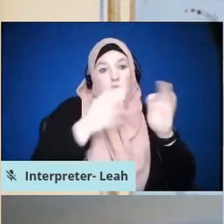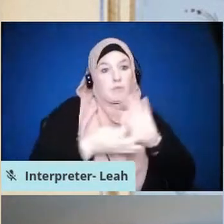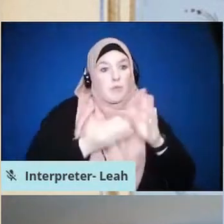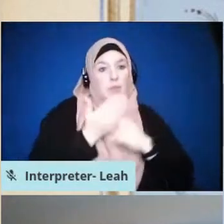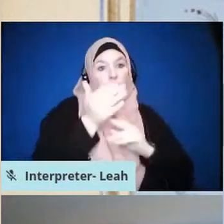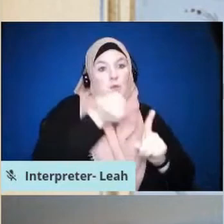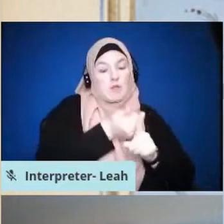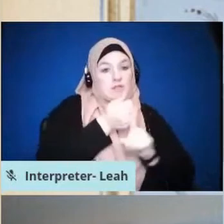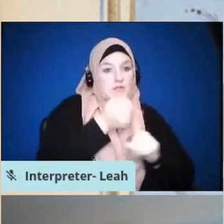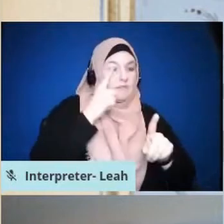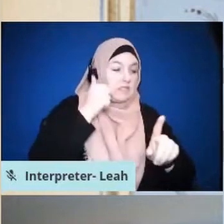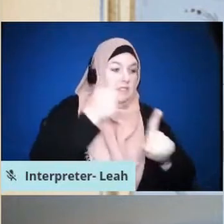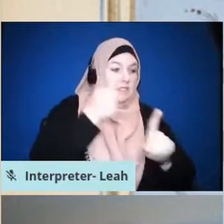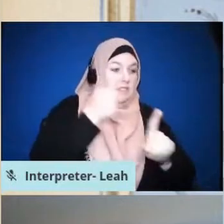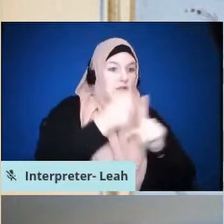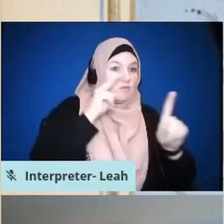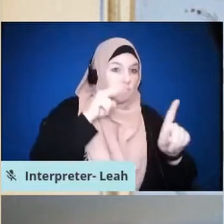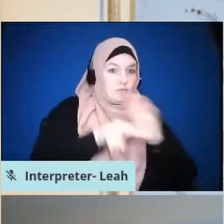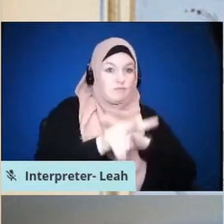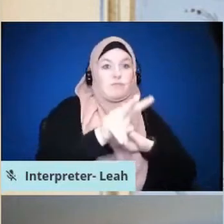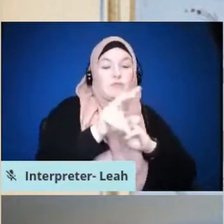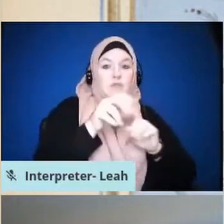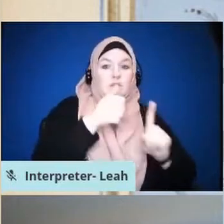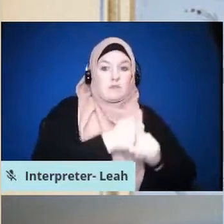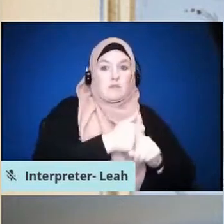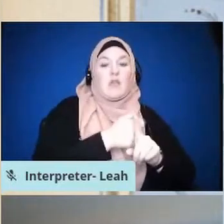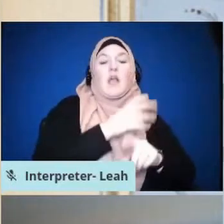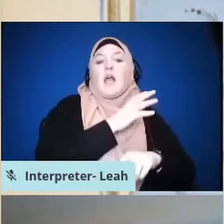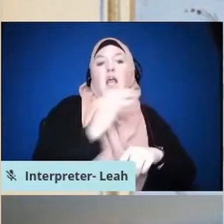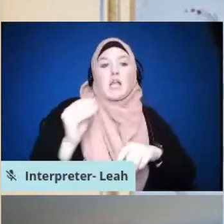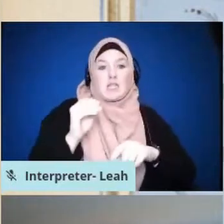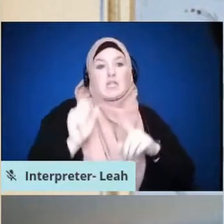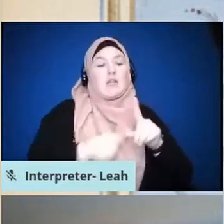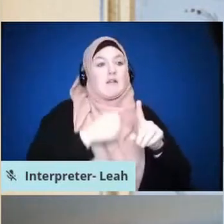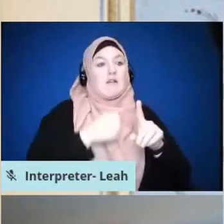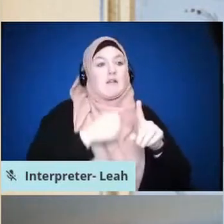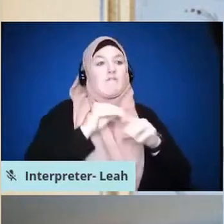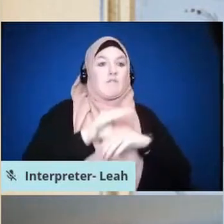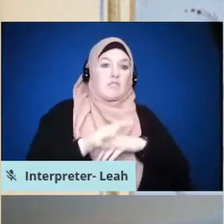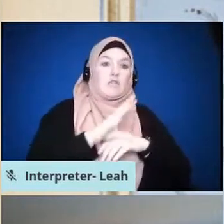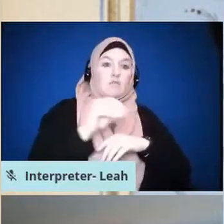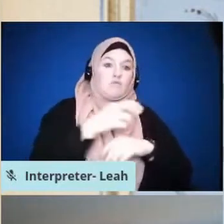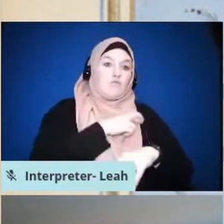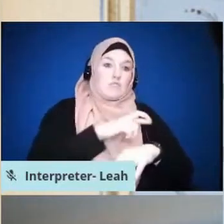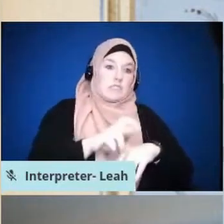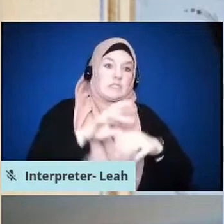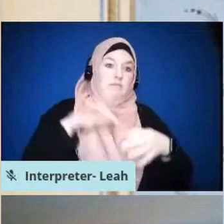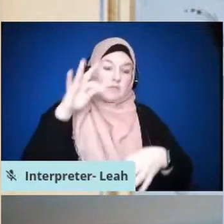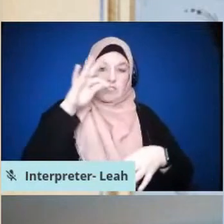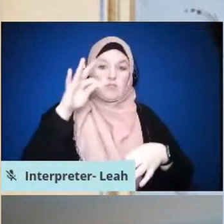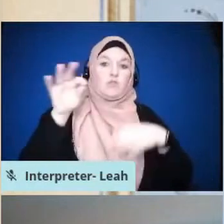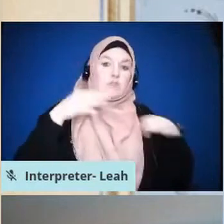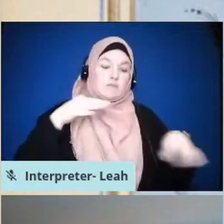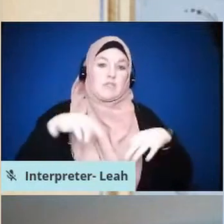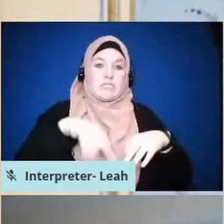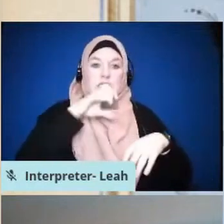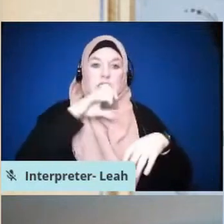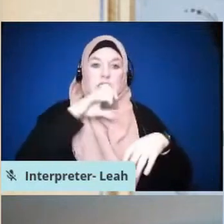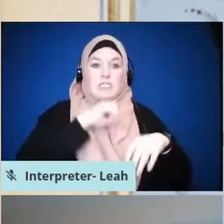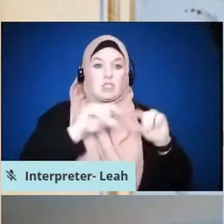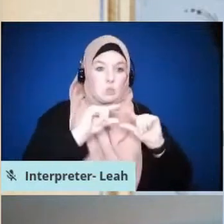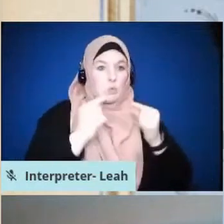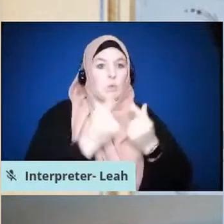through their own self-perception and concepts. The effective religious and spiritual discourse for this age